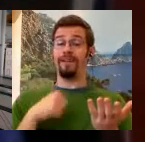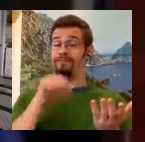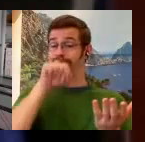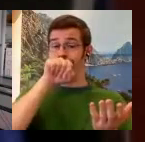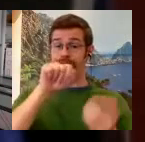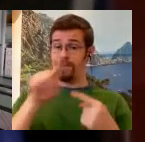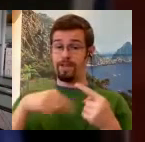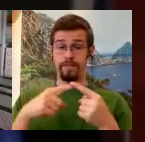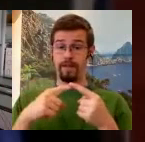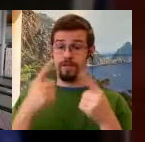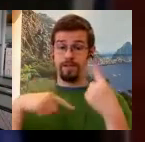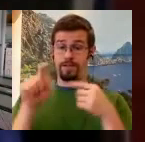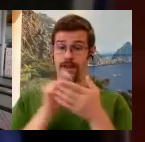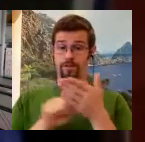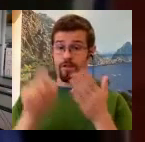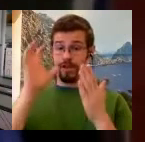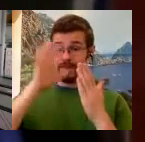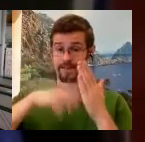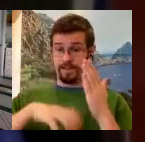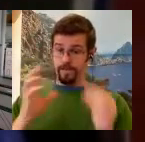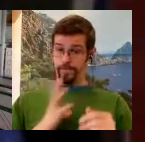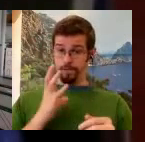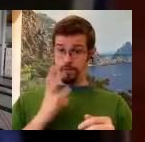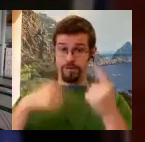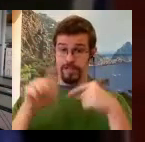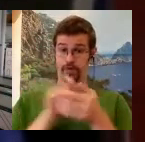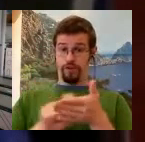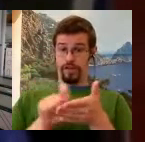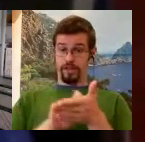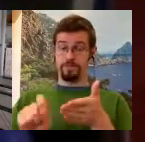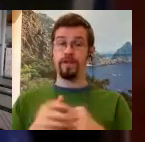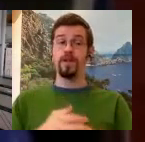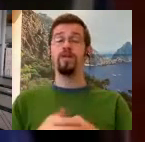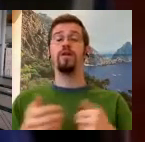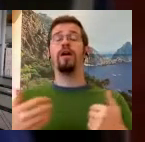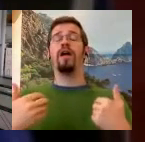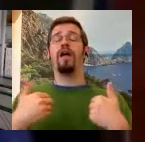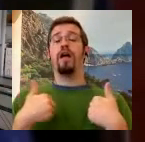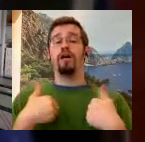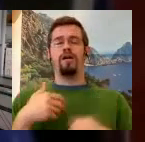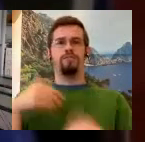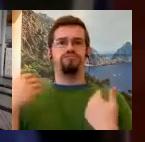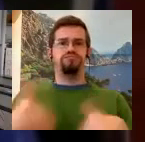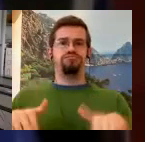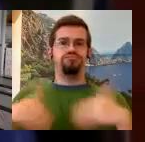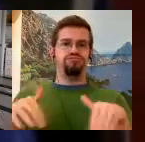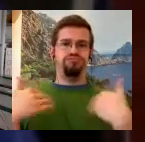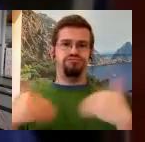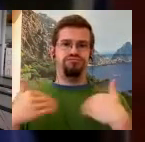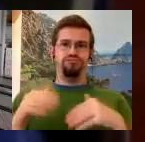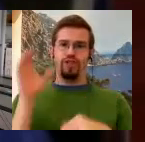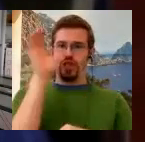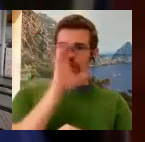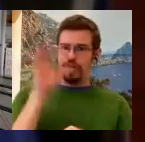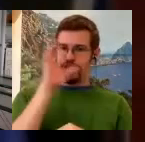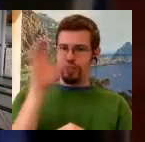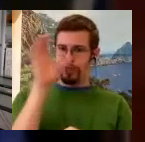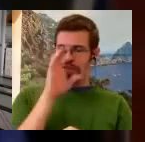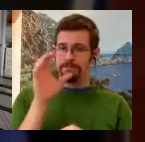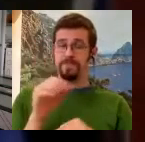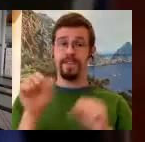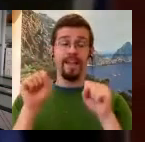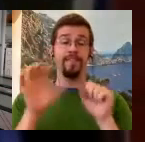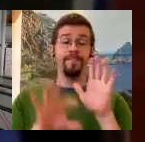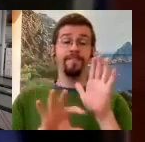SignWriting text and the formal SignWriting is that we have powerful searching. We can find signs that have